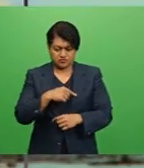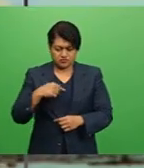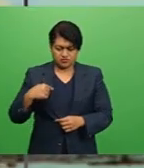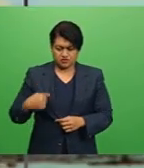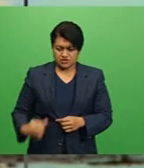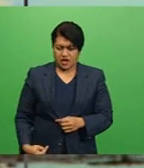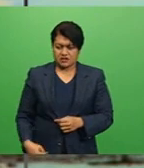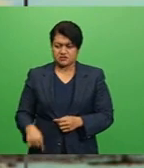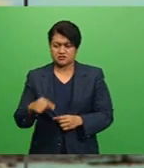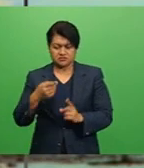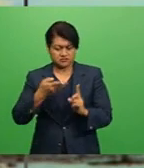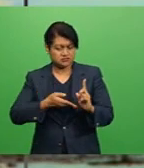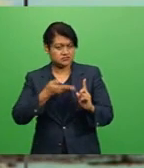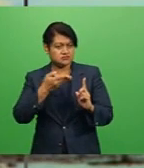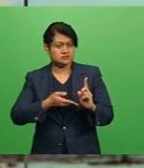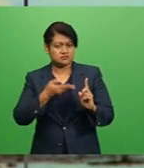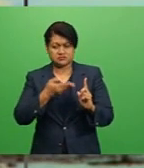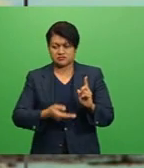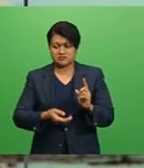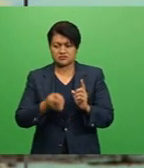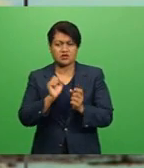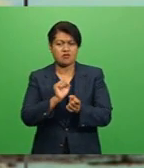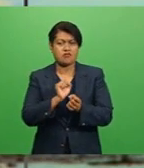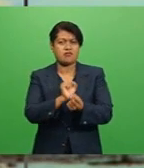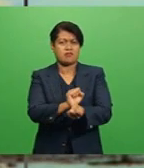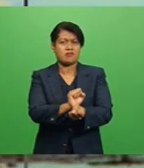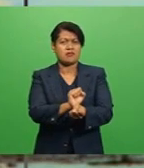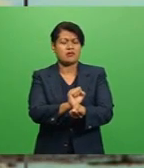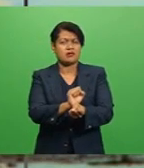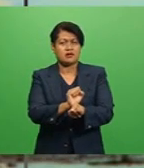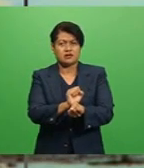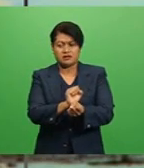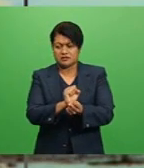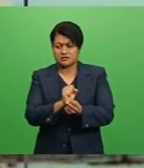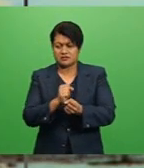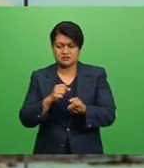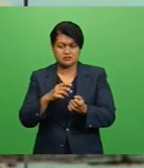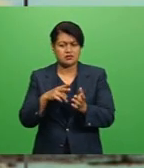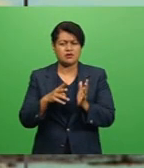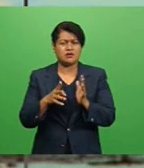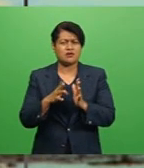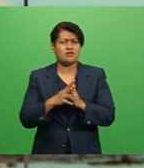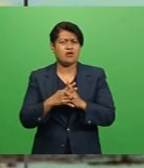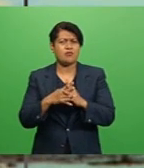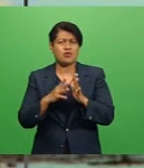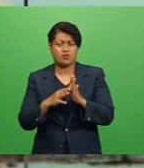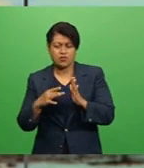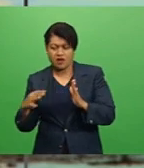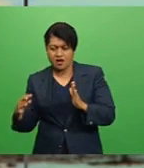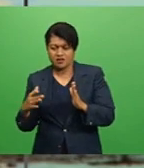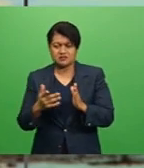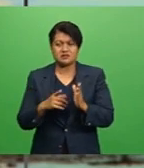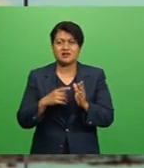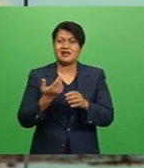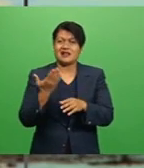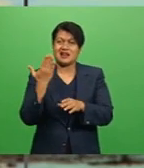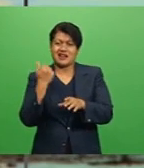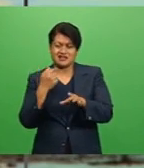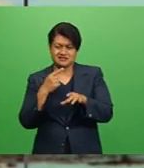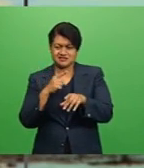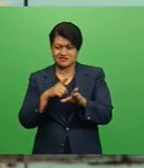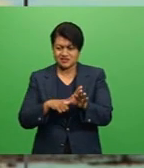4-year jail term to a citizen journalist who reported from the central city of Wuhan at the peak of last year's coronavirus